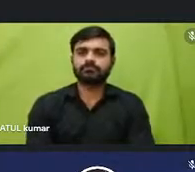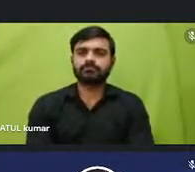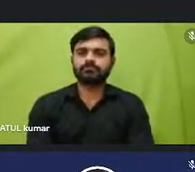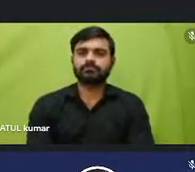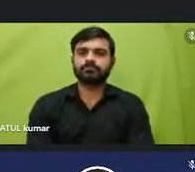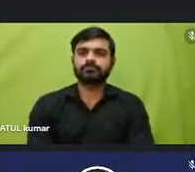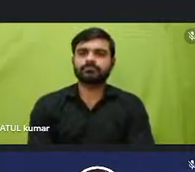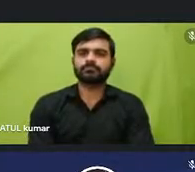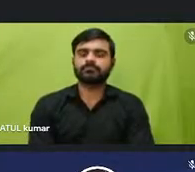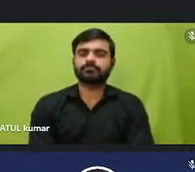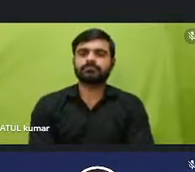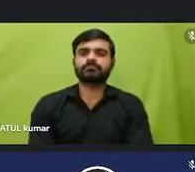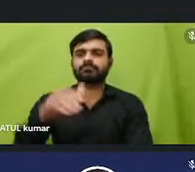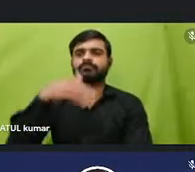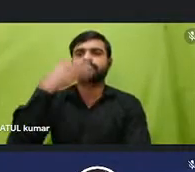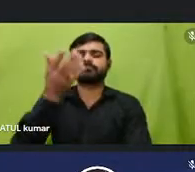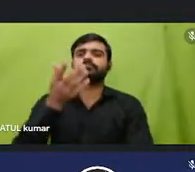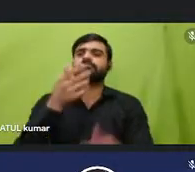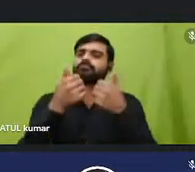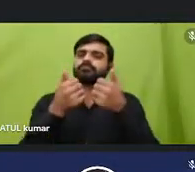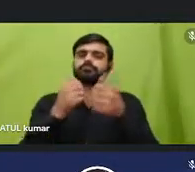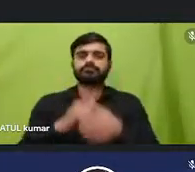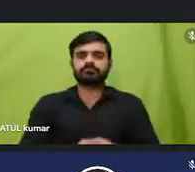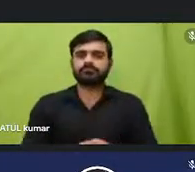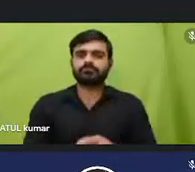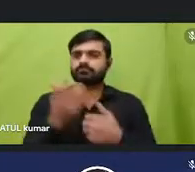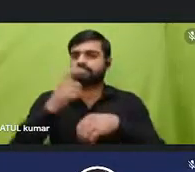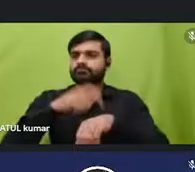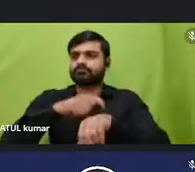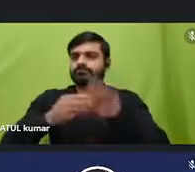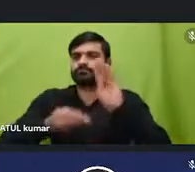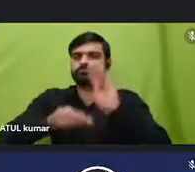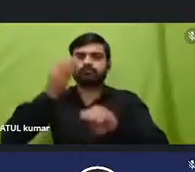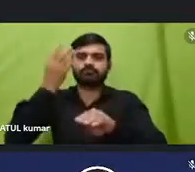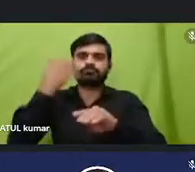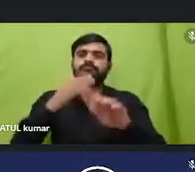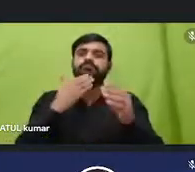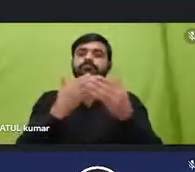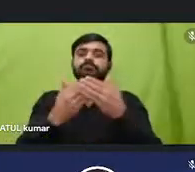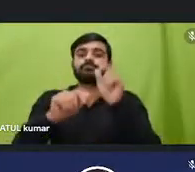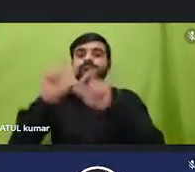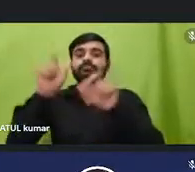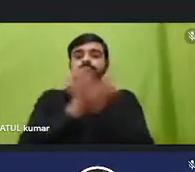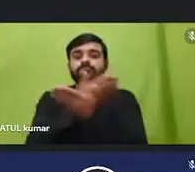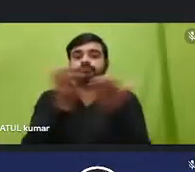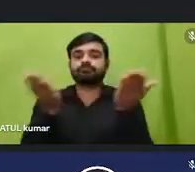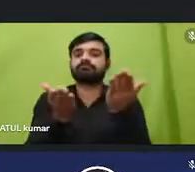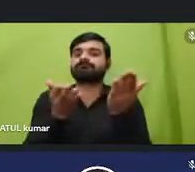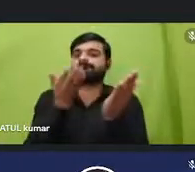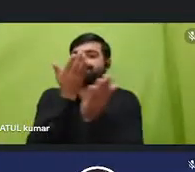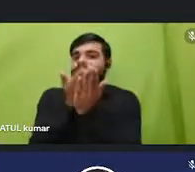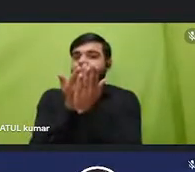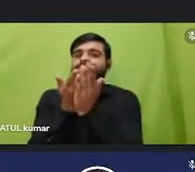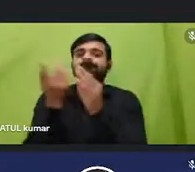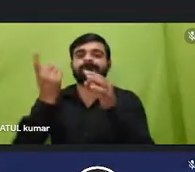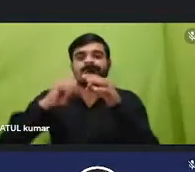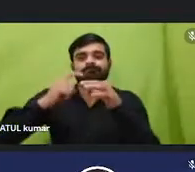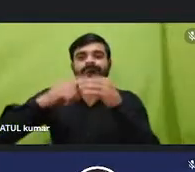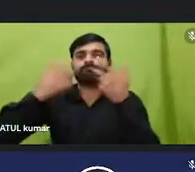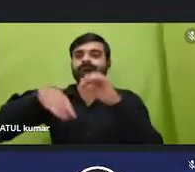All right. You can please go ahead with that. Yeah, because we've taken a lot of time. So thank you everyone for attending this talk